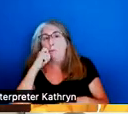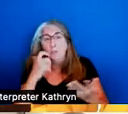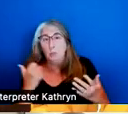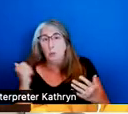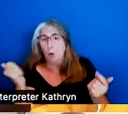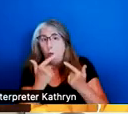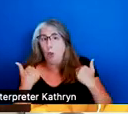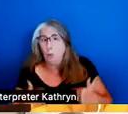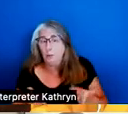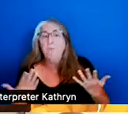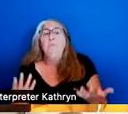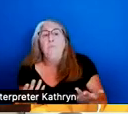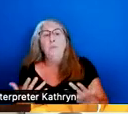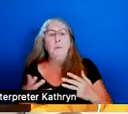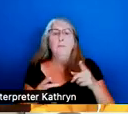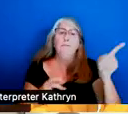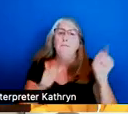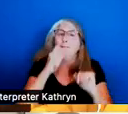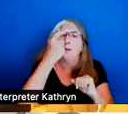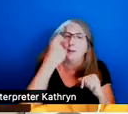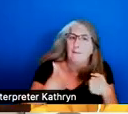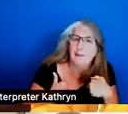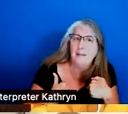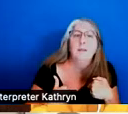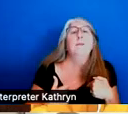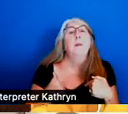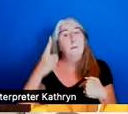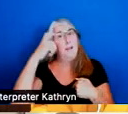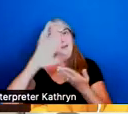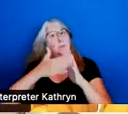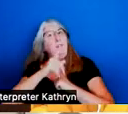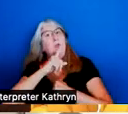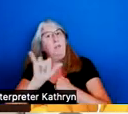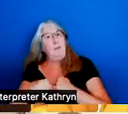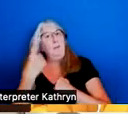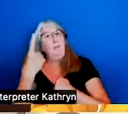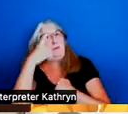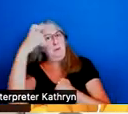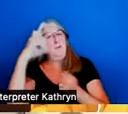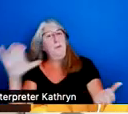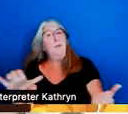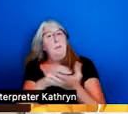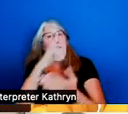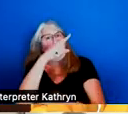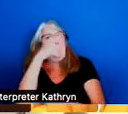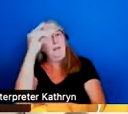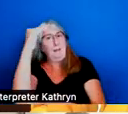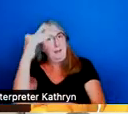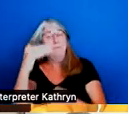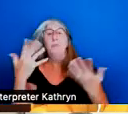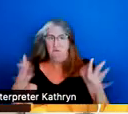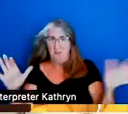humans. But they didn't understand me. But yes, my dream came true. That was one of my dreams, to marry to a Black man. Which I